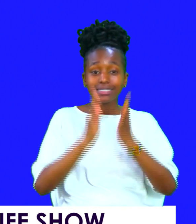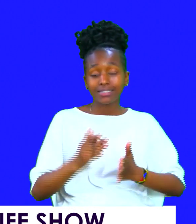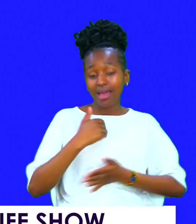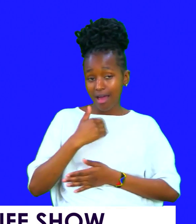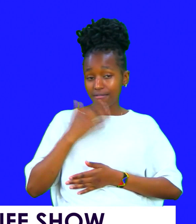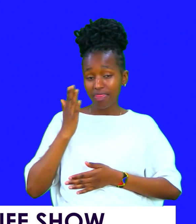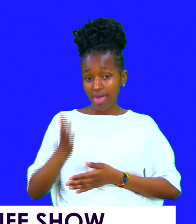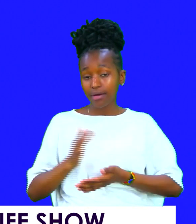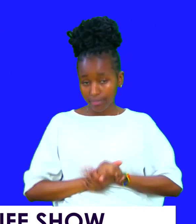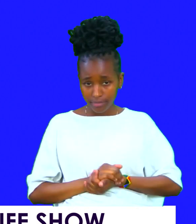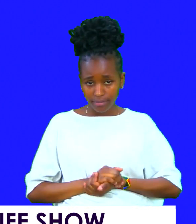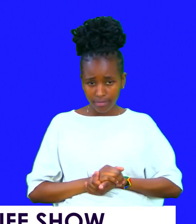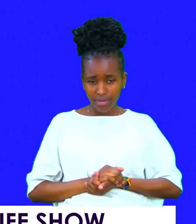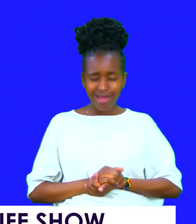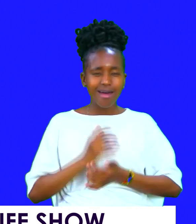Why is it